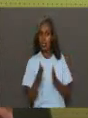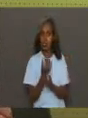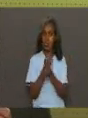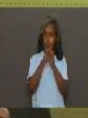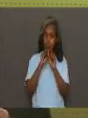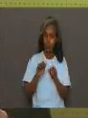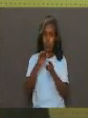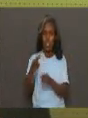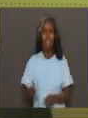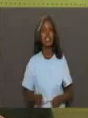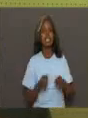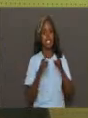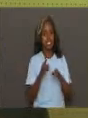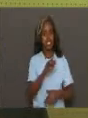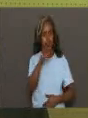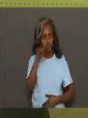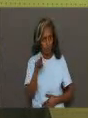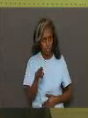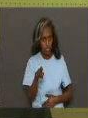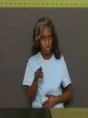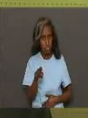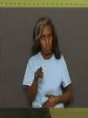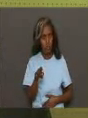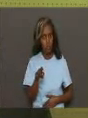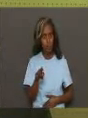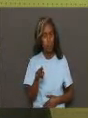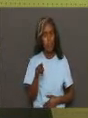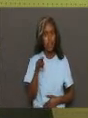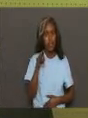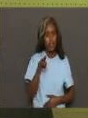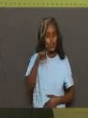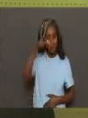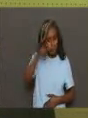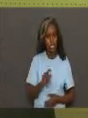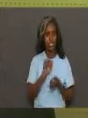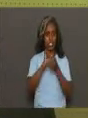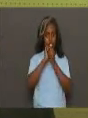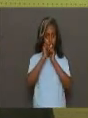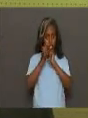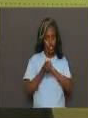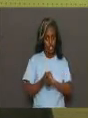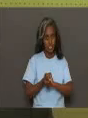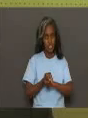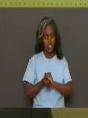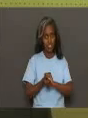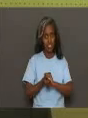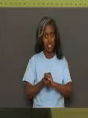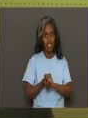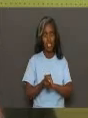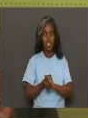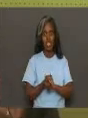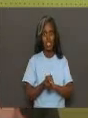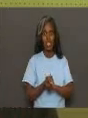a system of equations, you must change it into